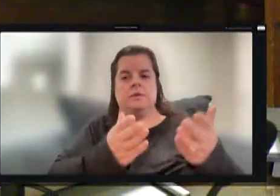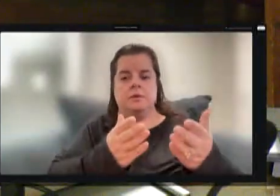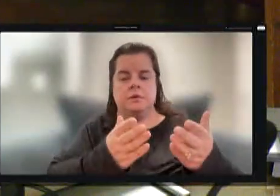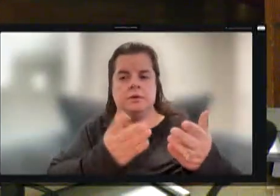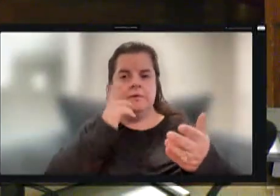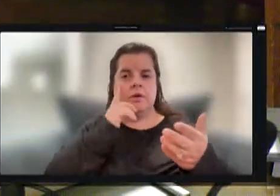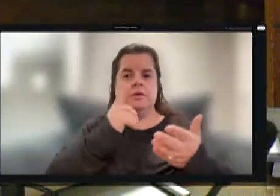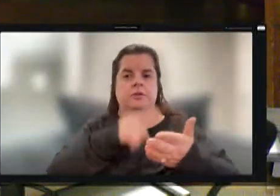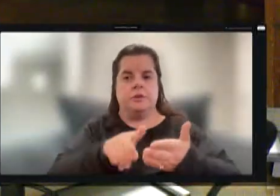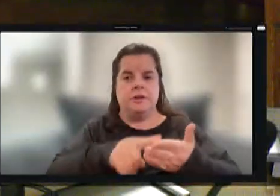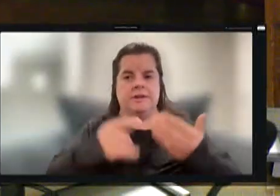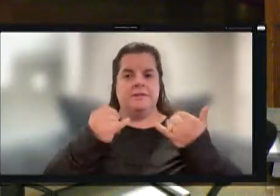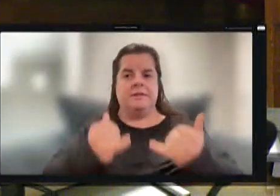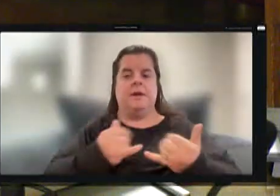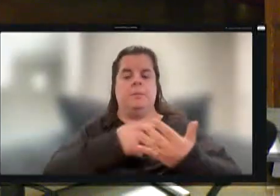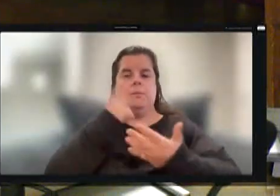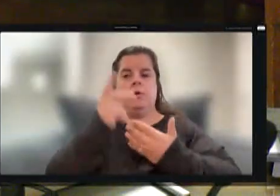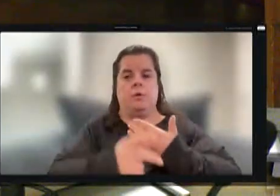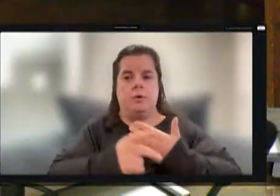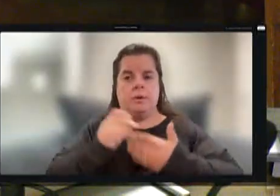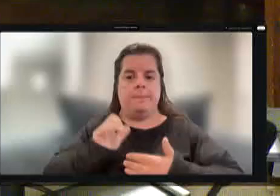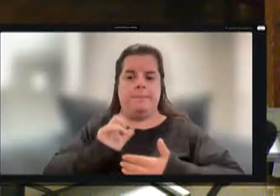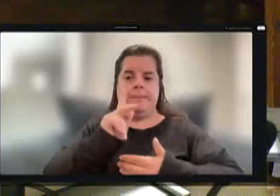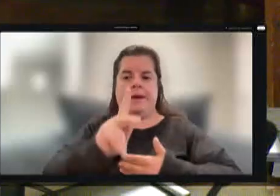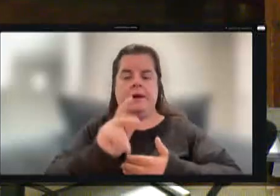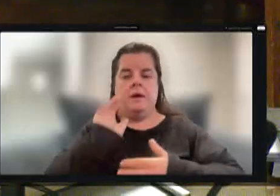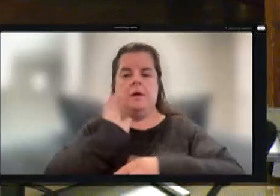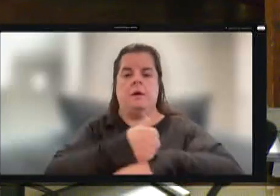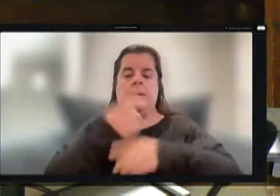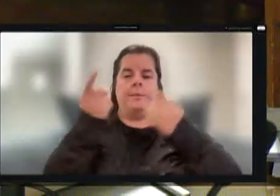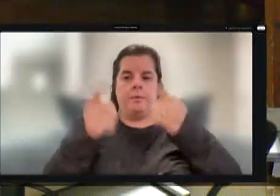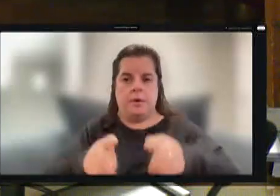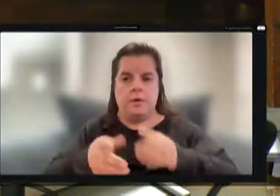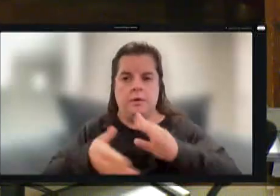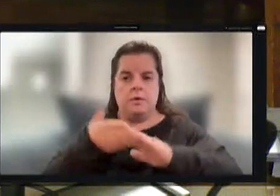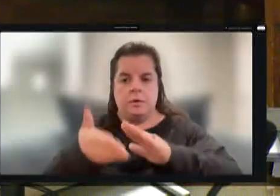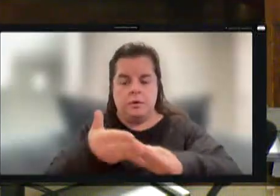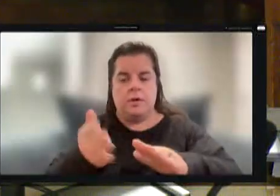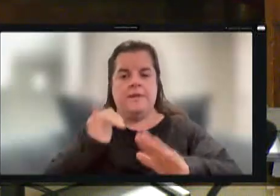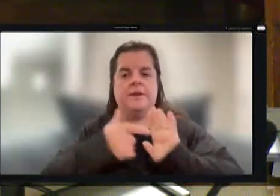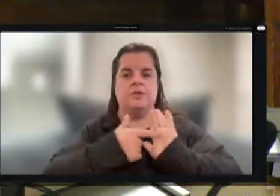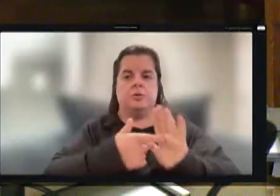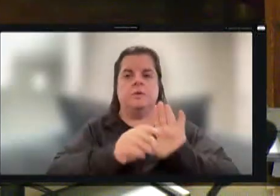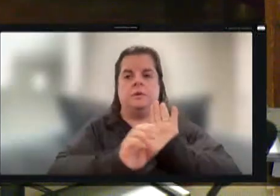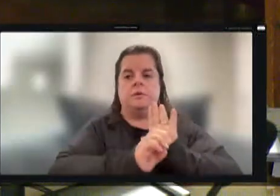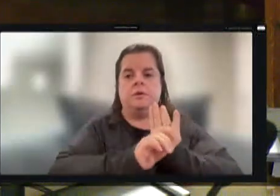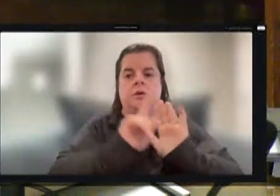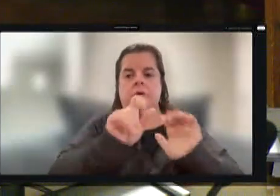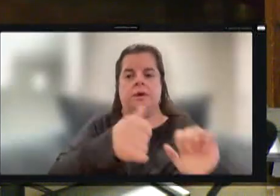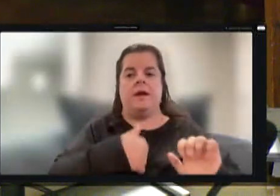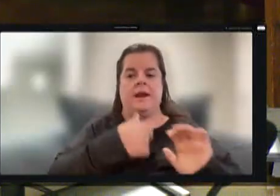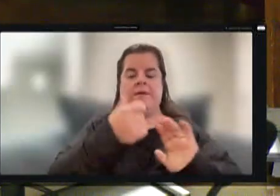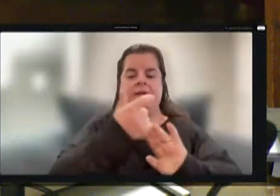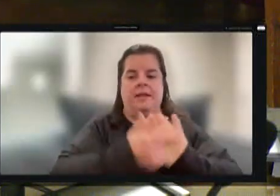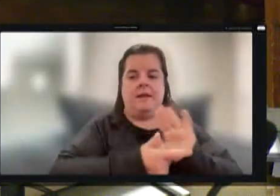study, and now their program is back up and running. So that just underscores an example in which you can have a legally